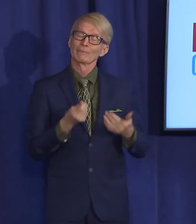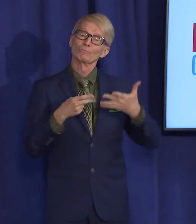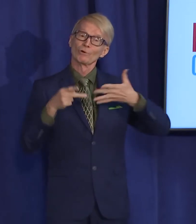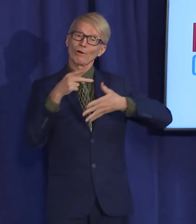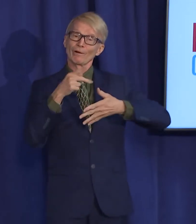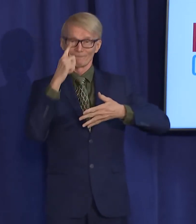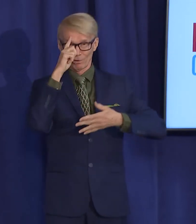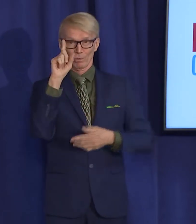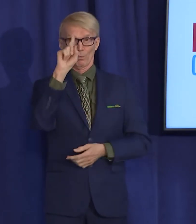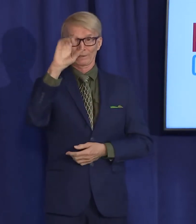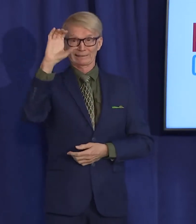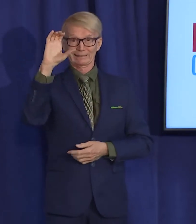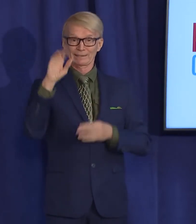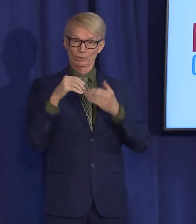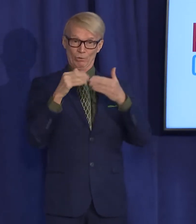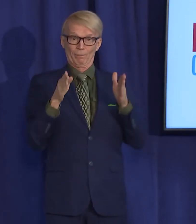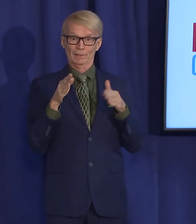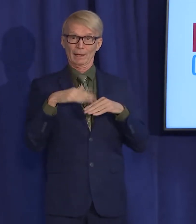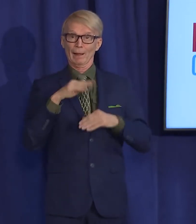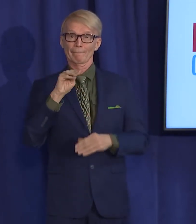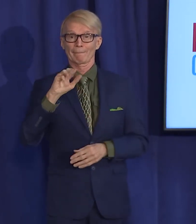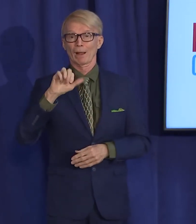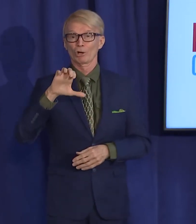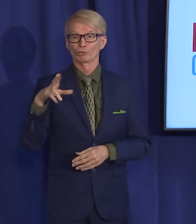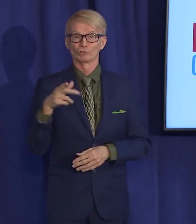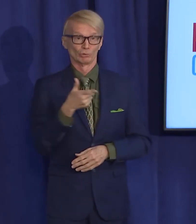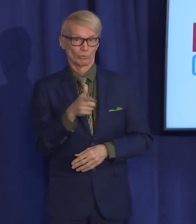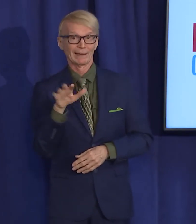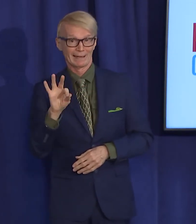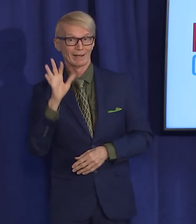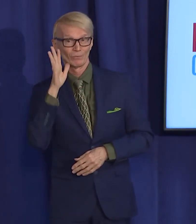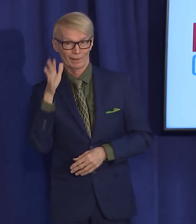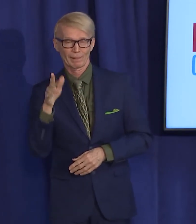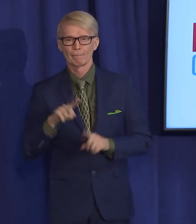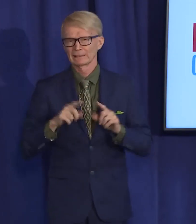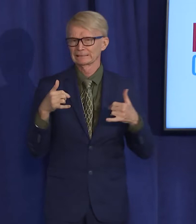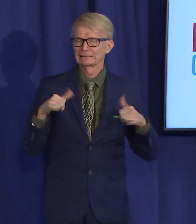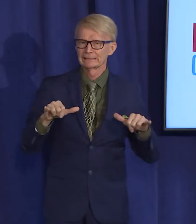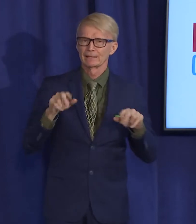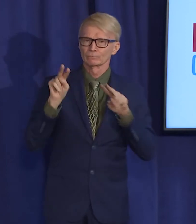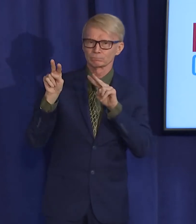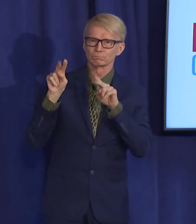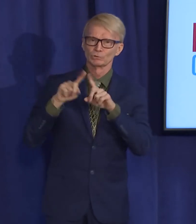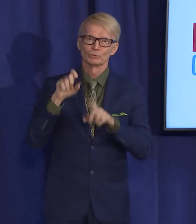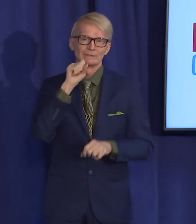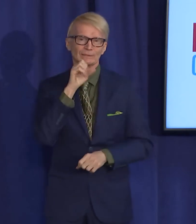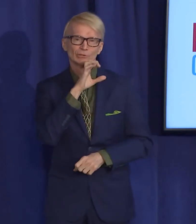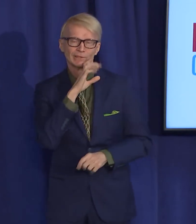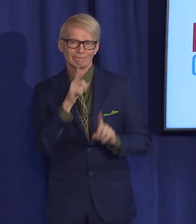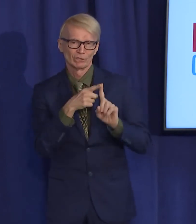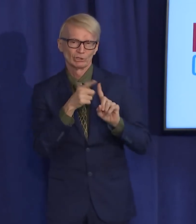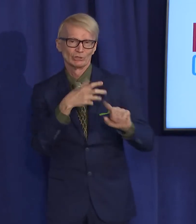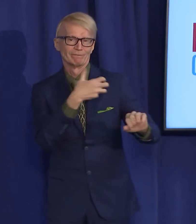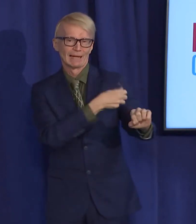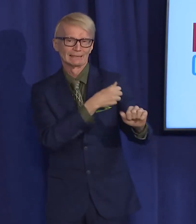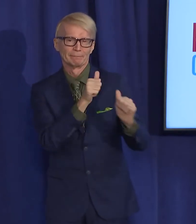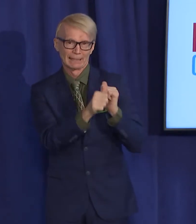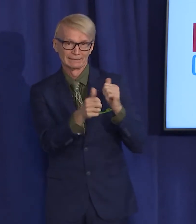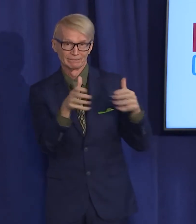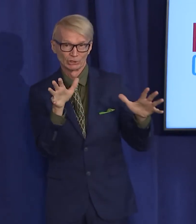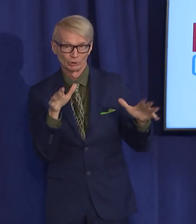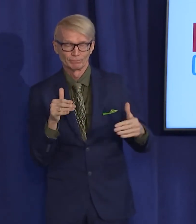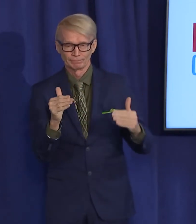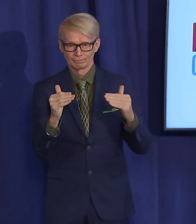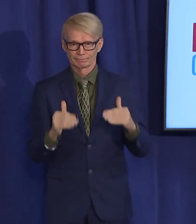29th is to keep getting our seniors vaccinated. So let's take a quick look back. For approximately the